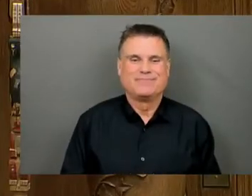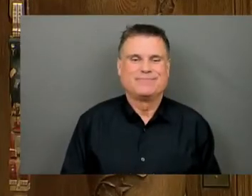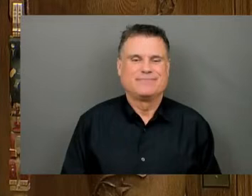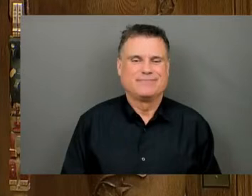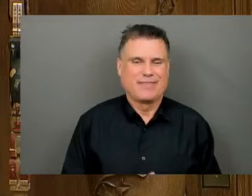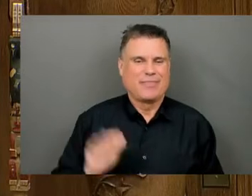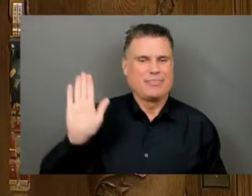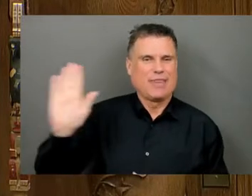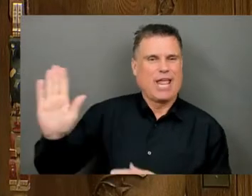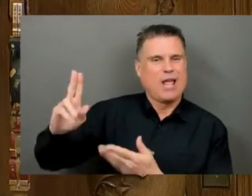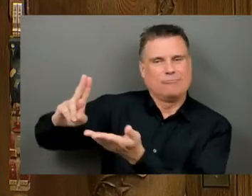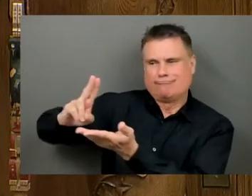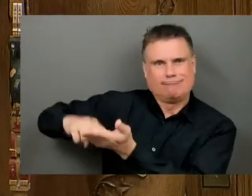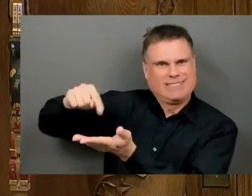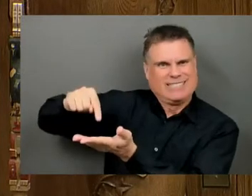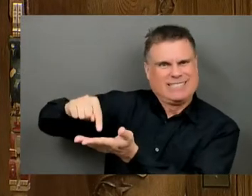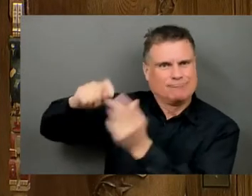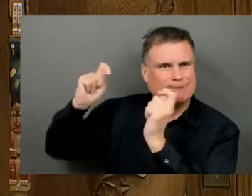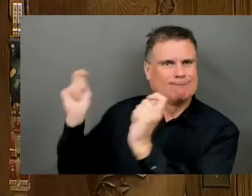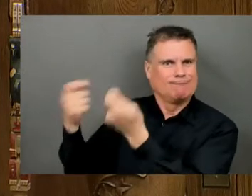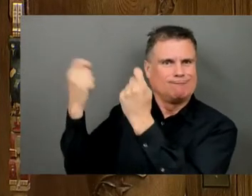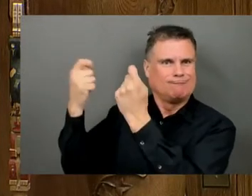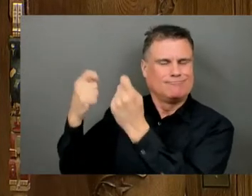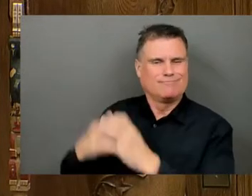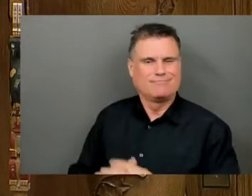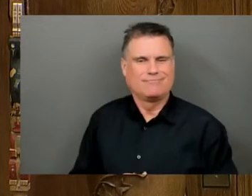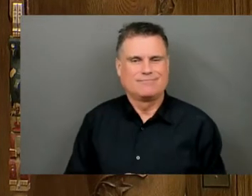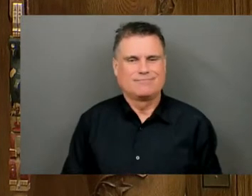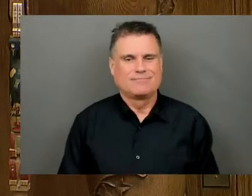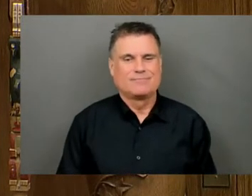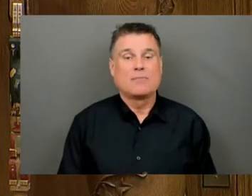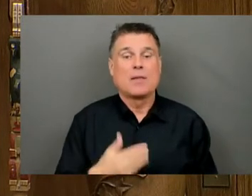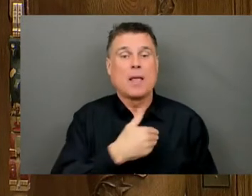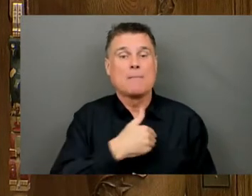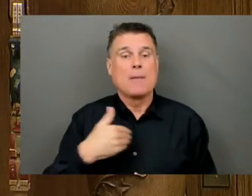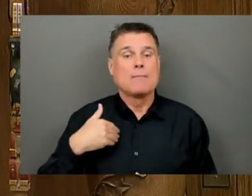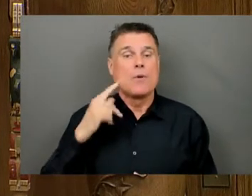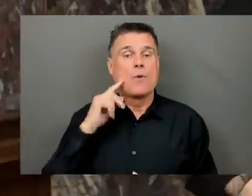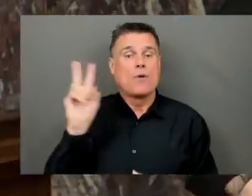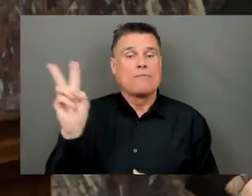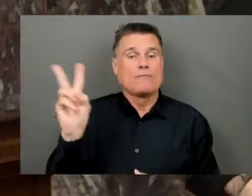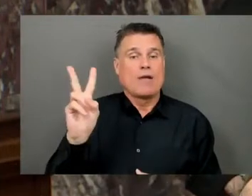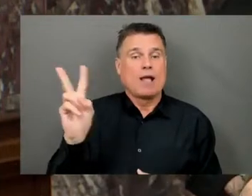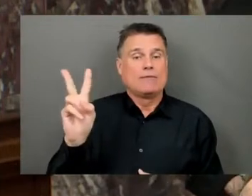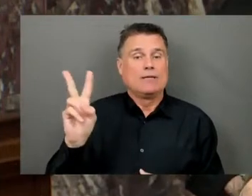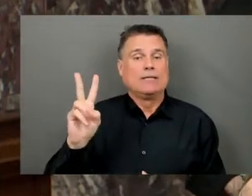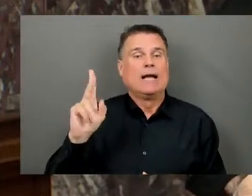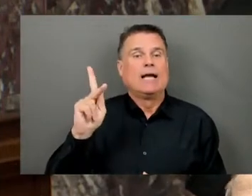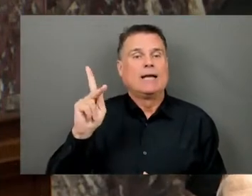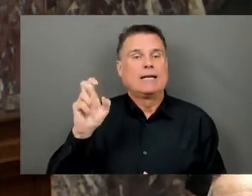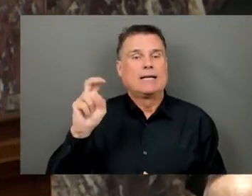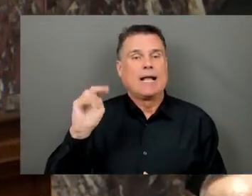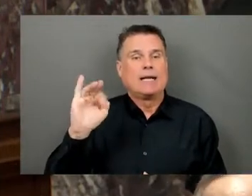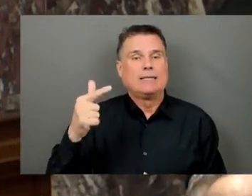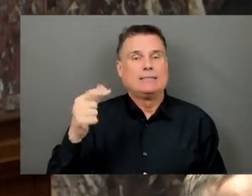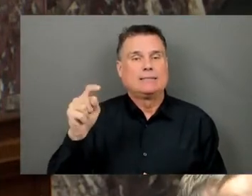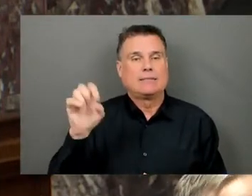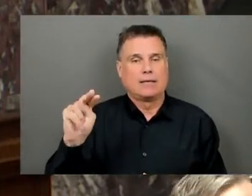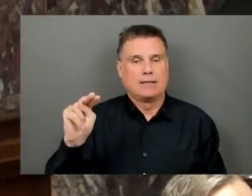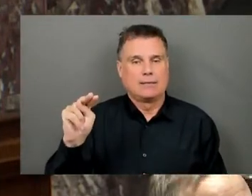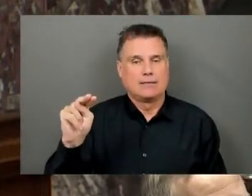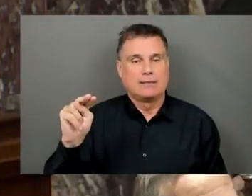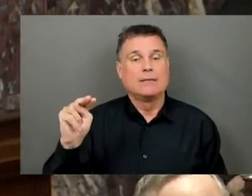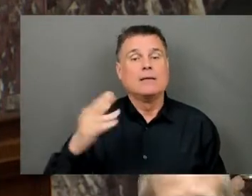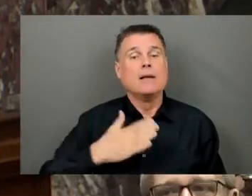Member for Vancouver Kensington. Thank you, Mr. Speaker. It's my little sister's birthday tomorrow,